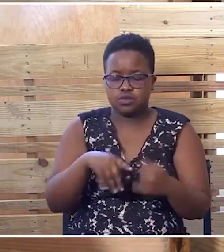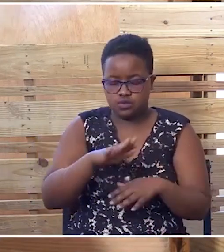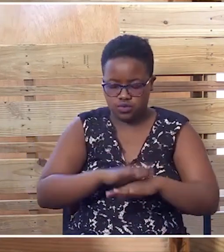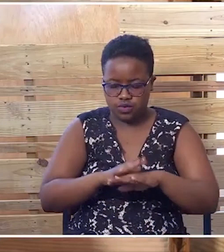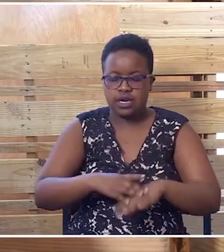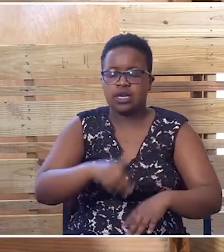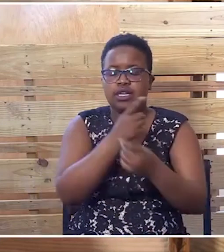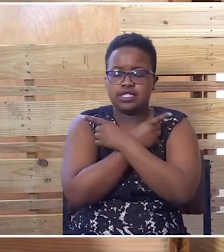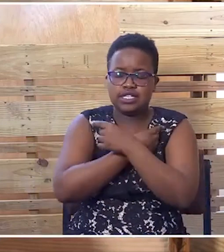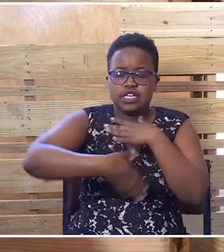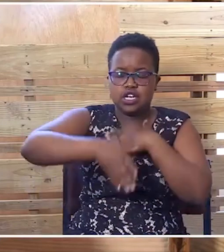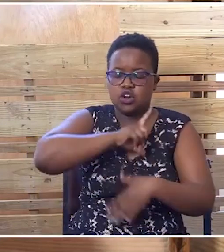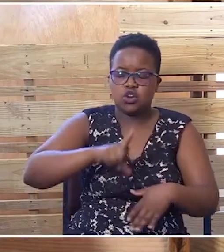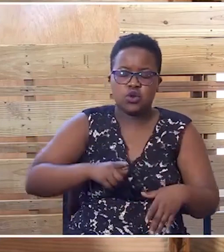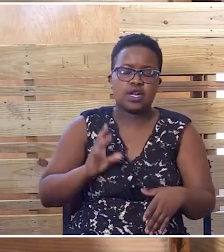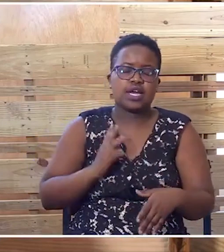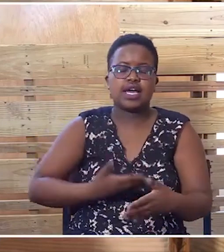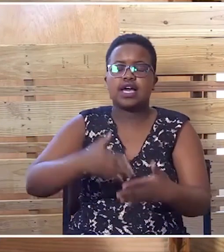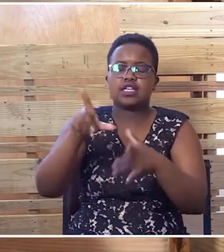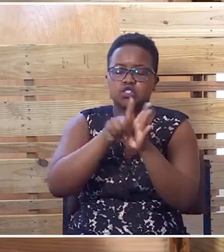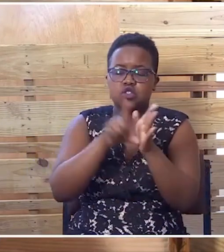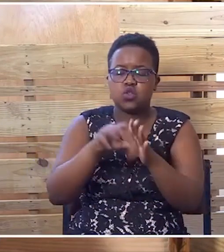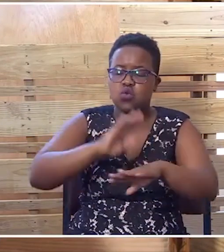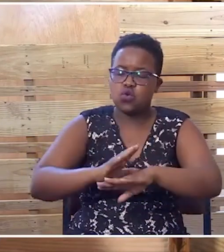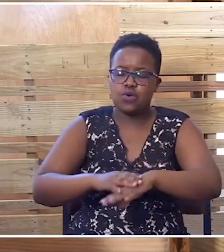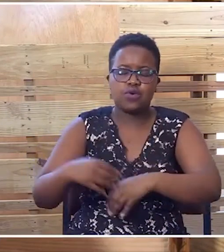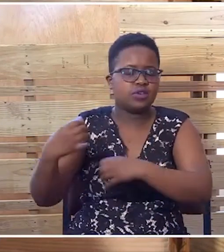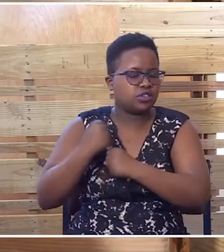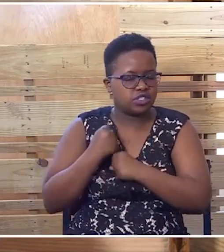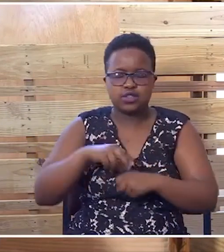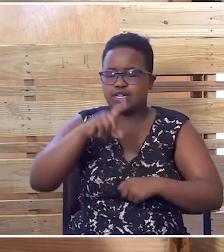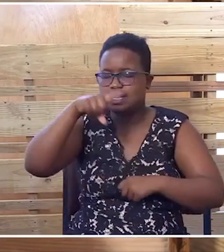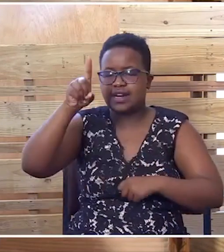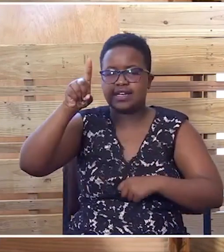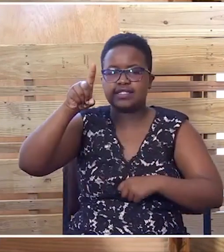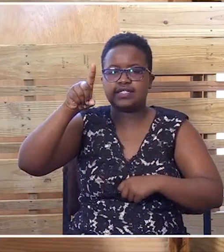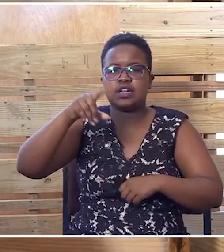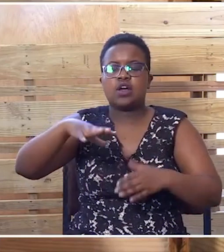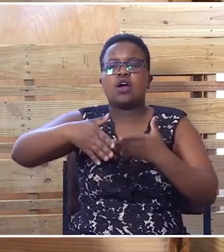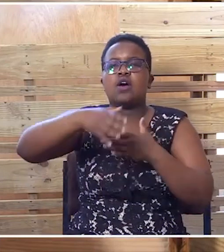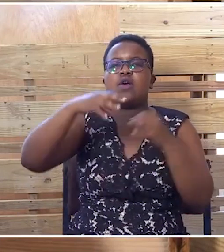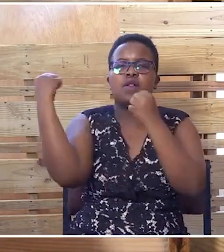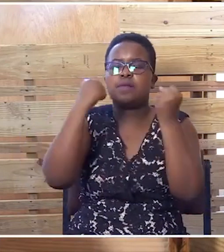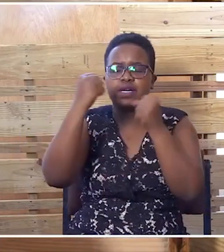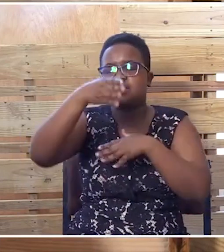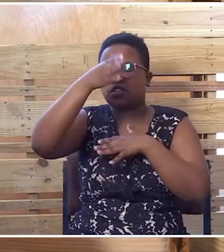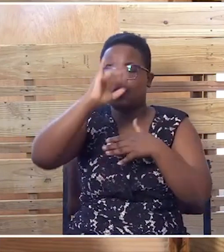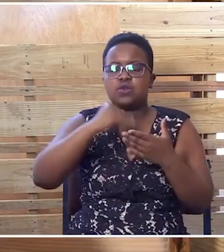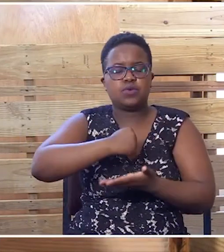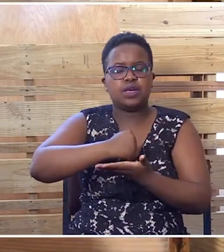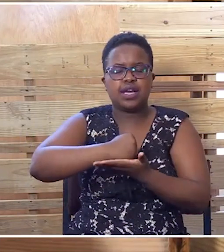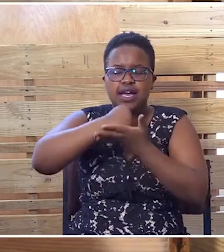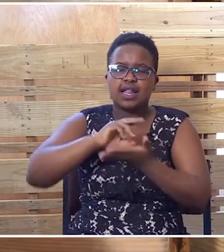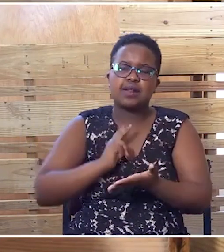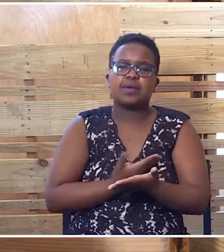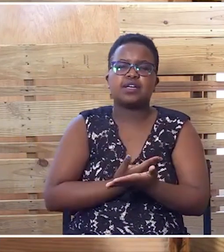Dear God, we thank you for your law that are good. They are trustworthy, they are right. And Almighty God, we pray that you would help us